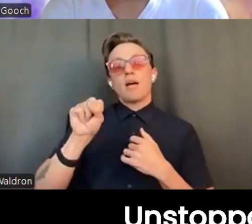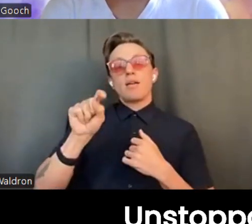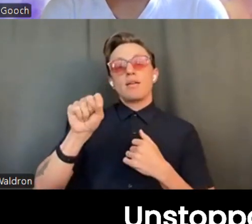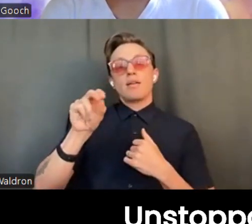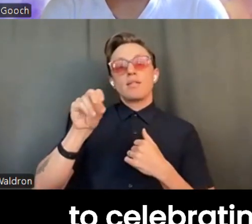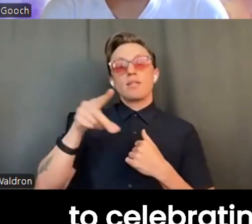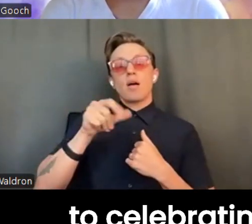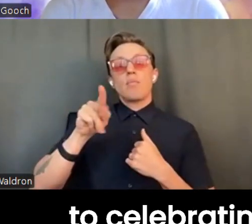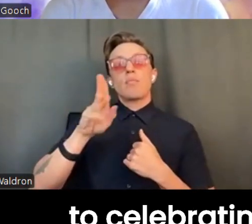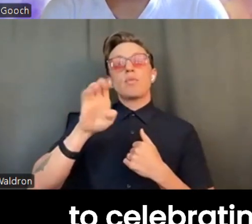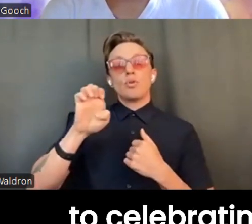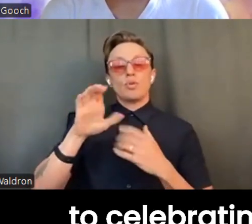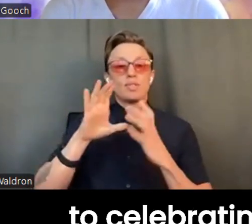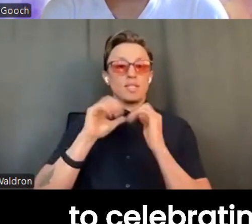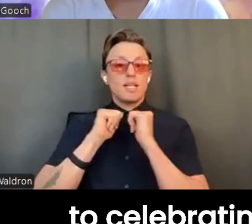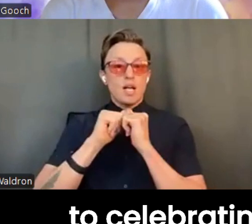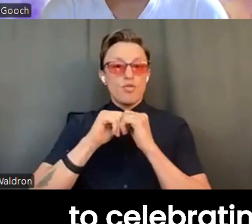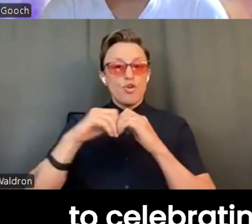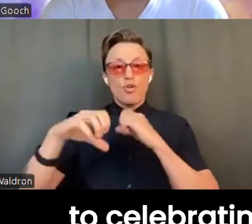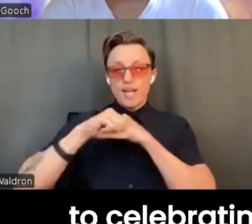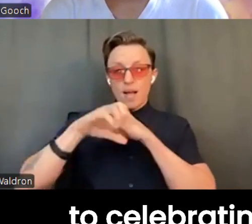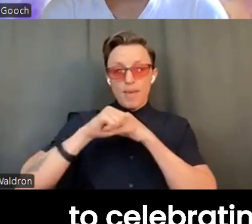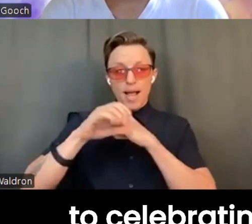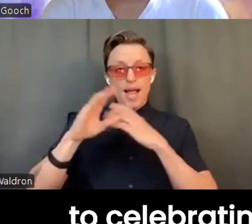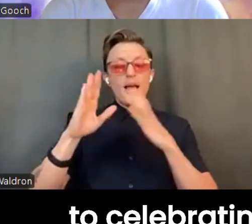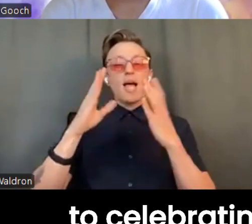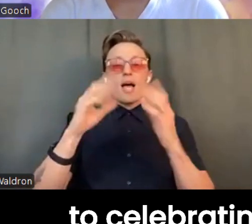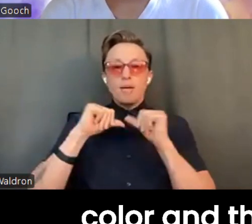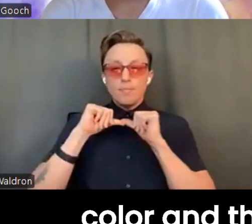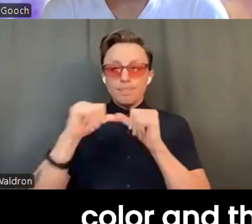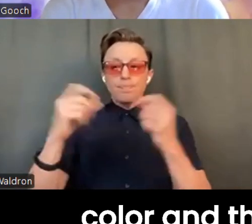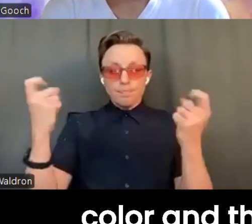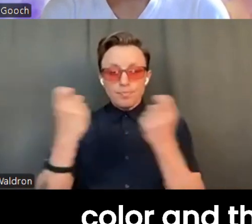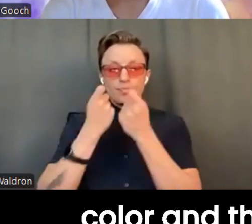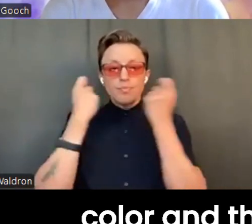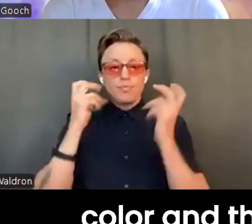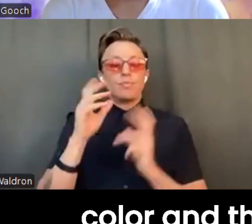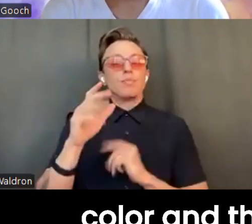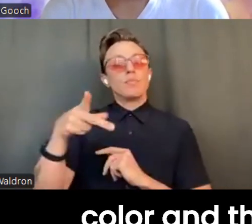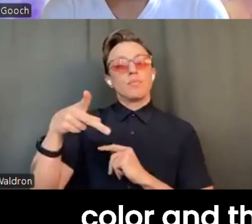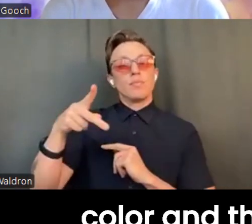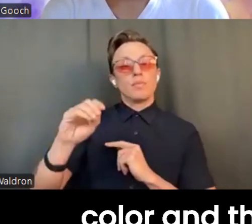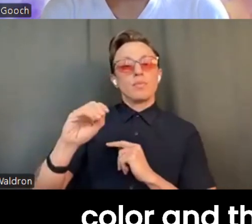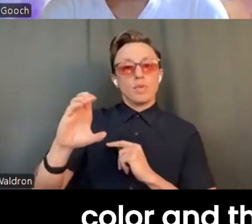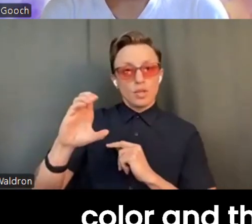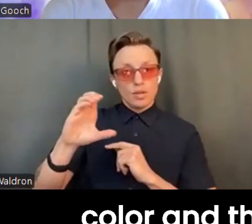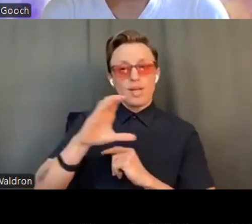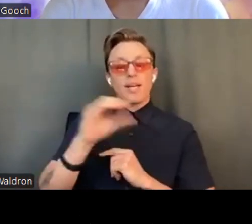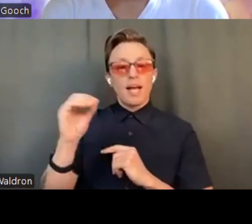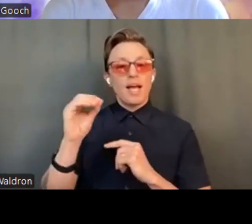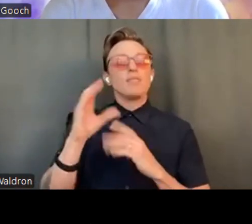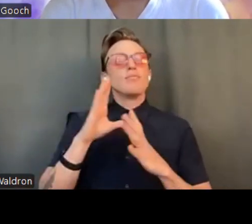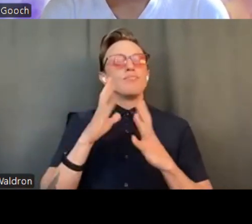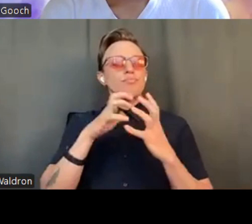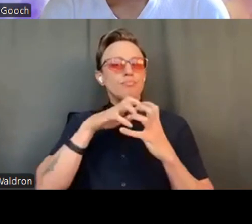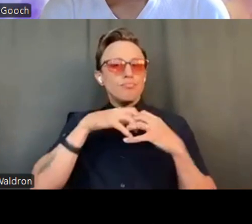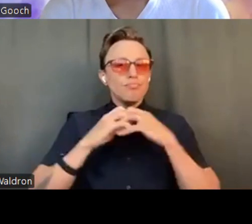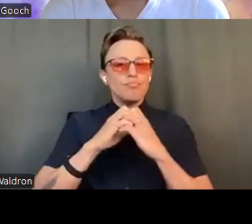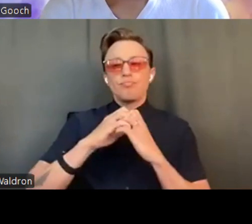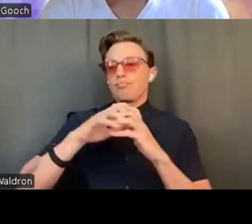initiative dedicated to celebrating the power and leadership of people of color and those living at the intersections thriving with